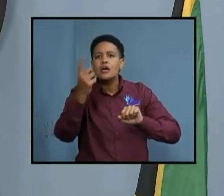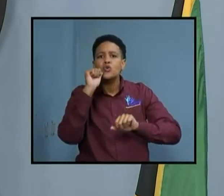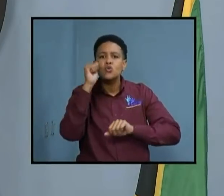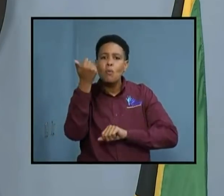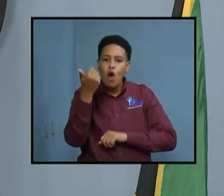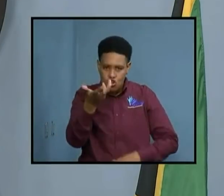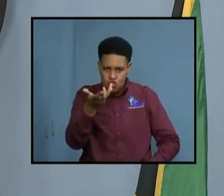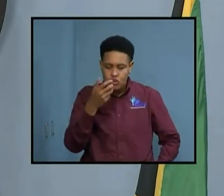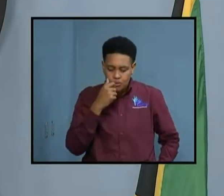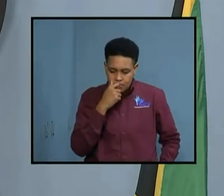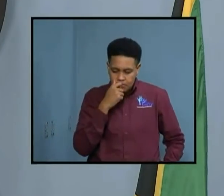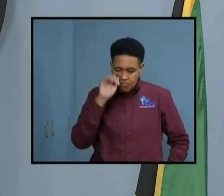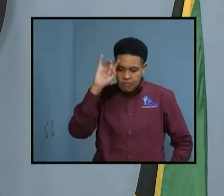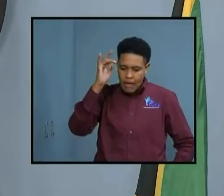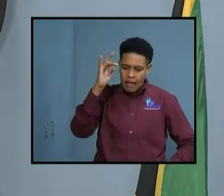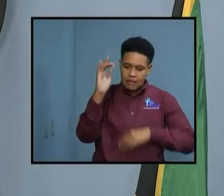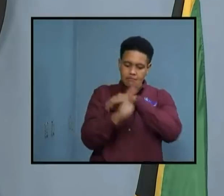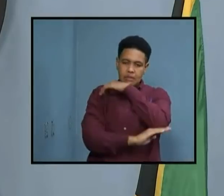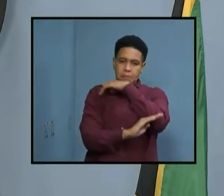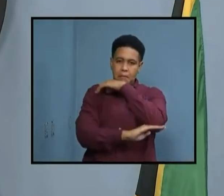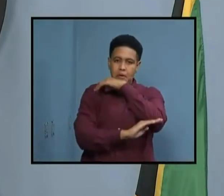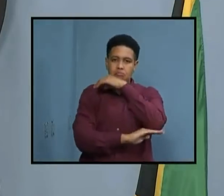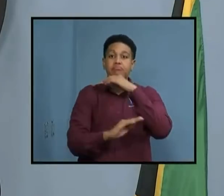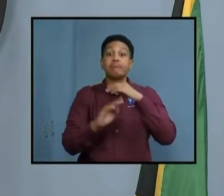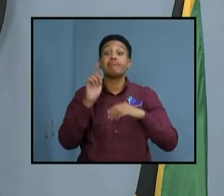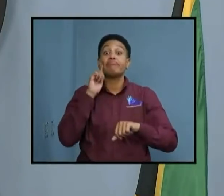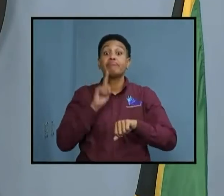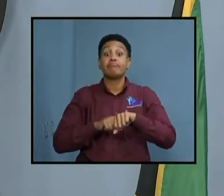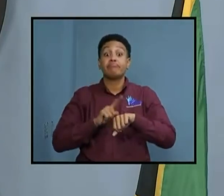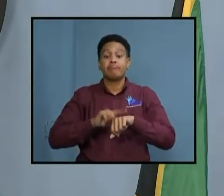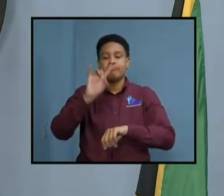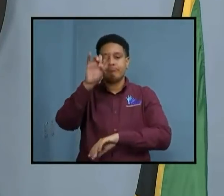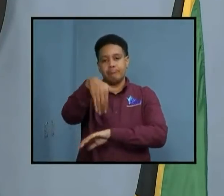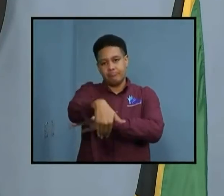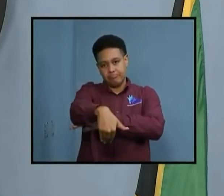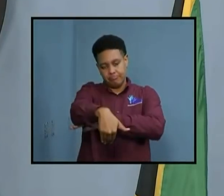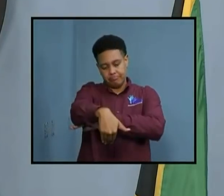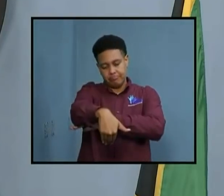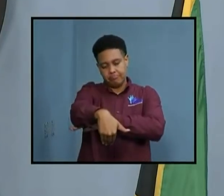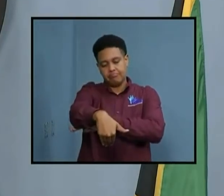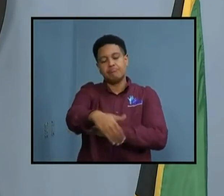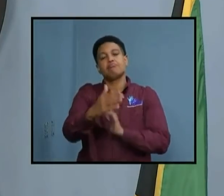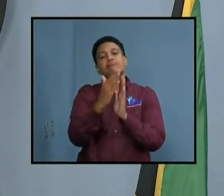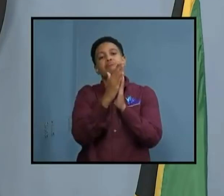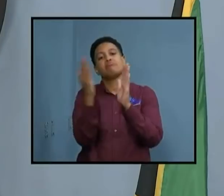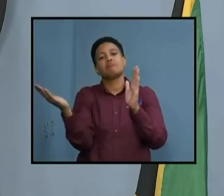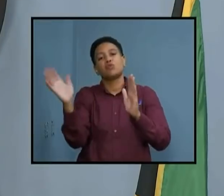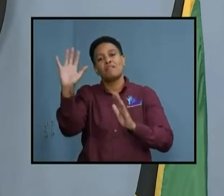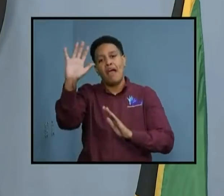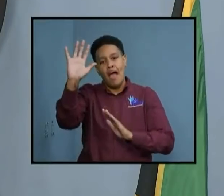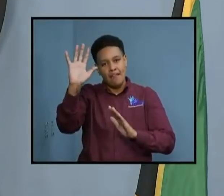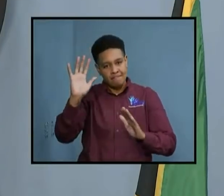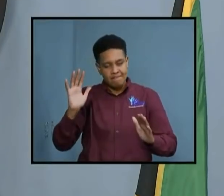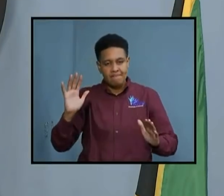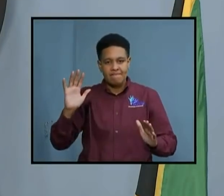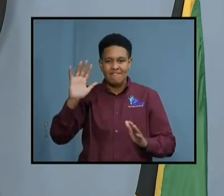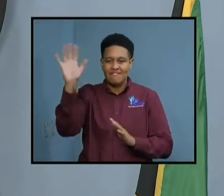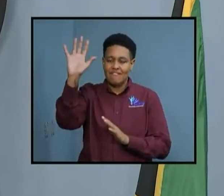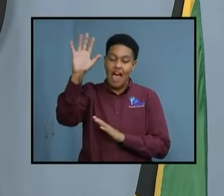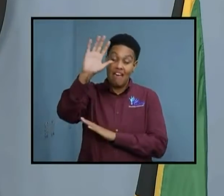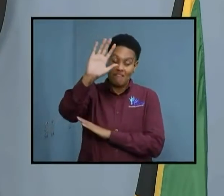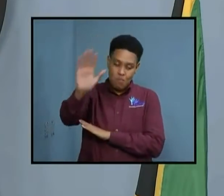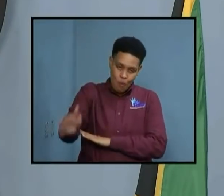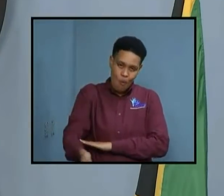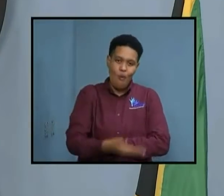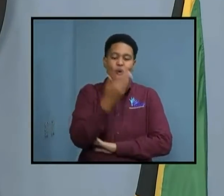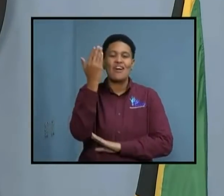tomorrow, 8th of September, at 8 p.m. to 5 p.m. The